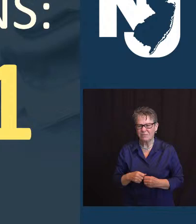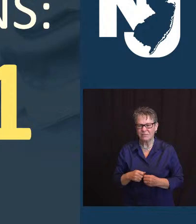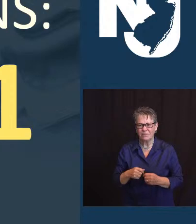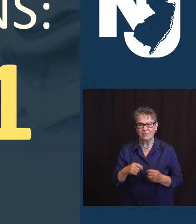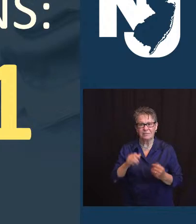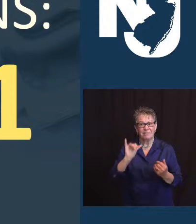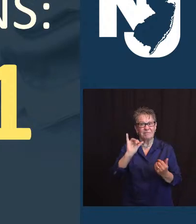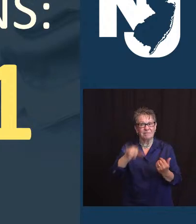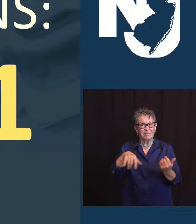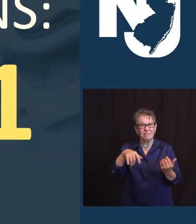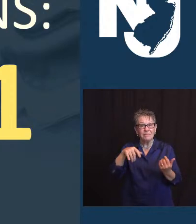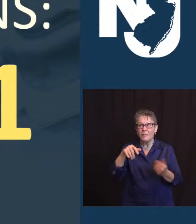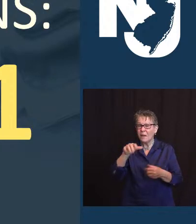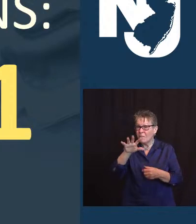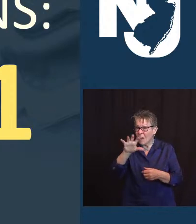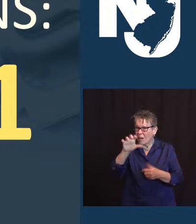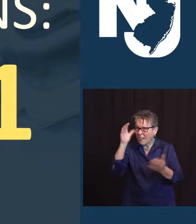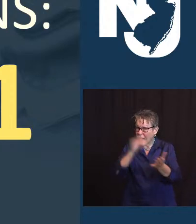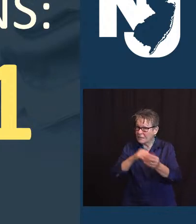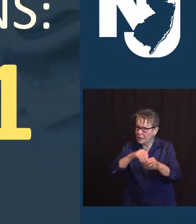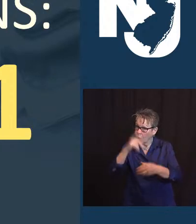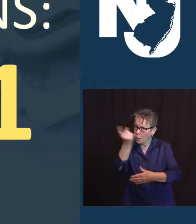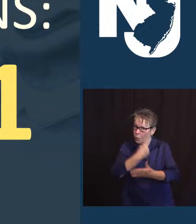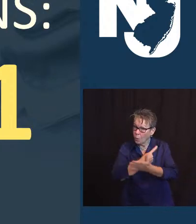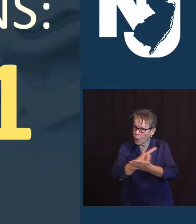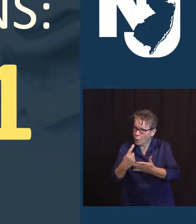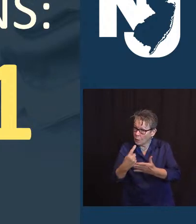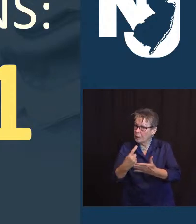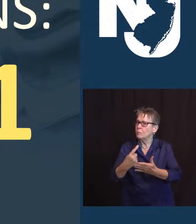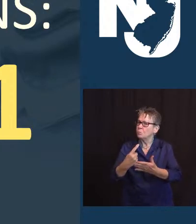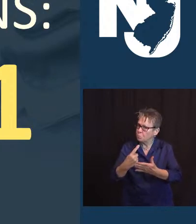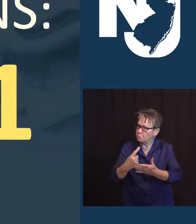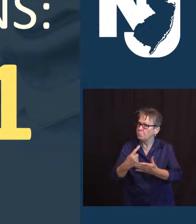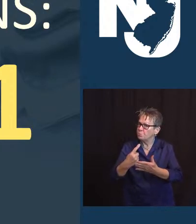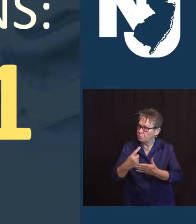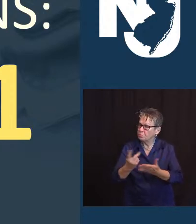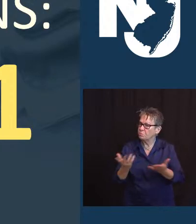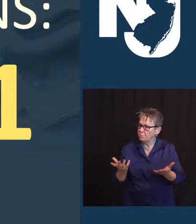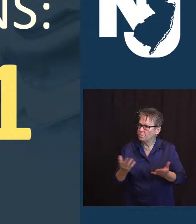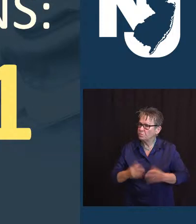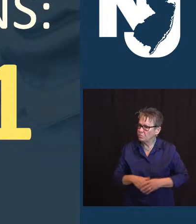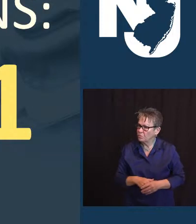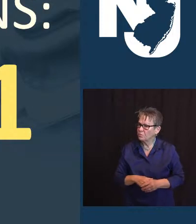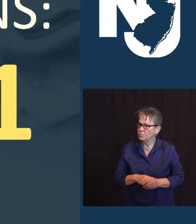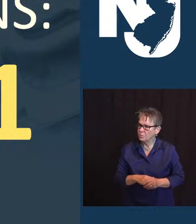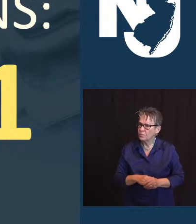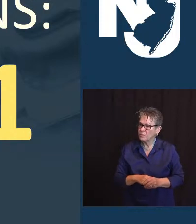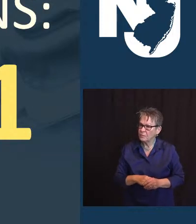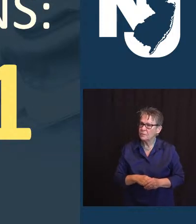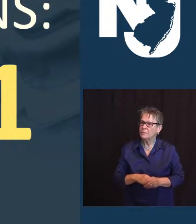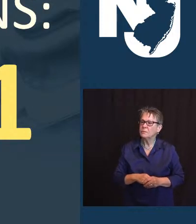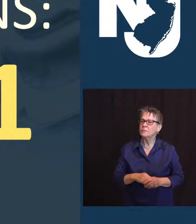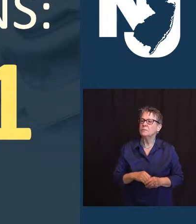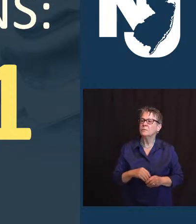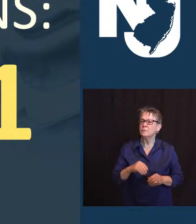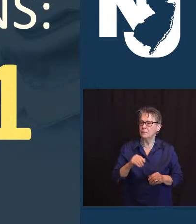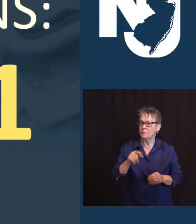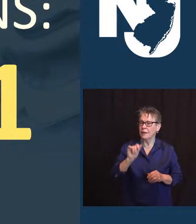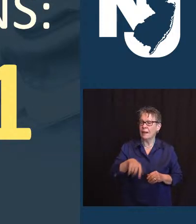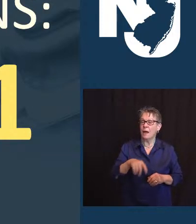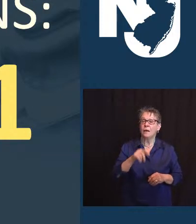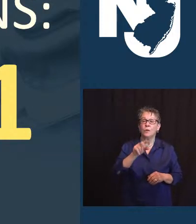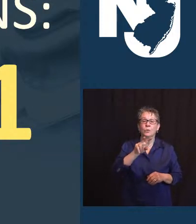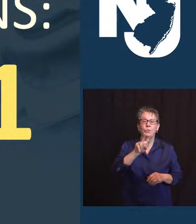have been a total of more than 2.3 million first doses administered by either the Pfizer or